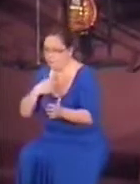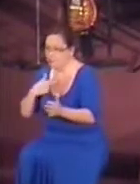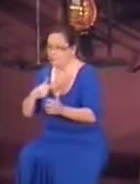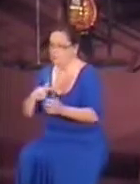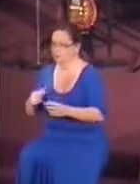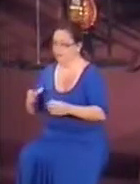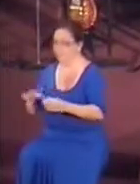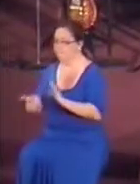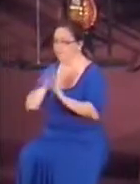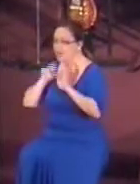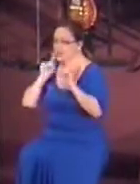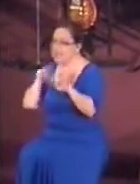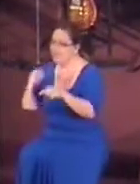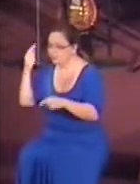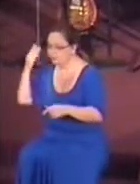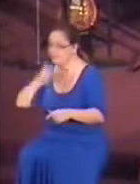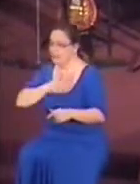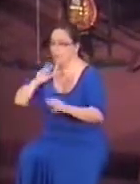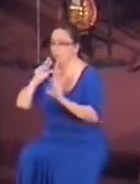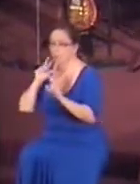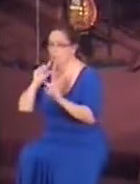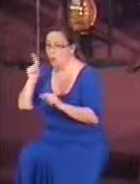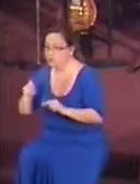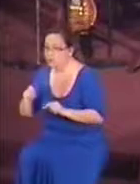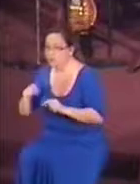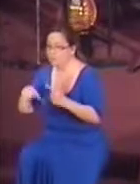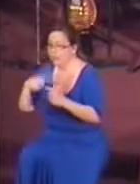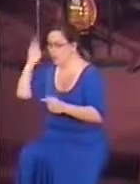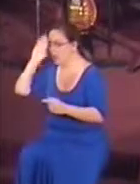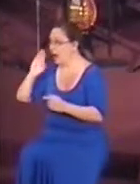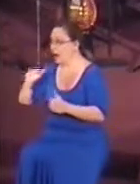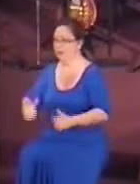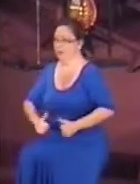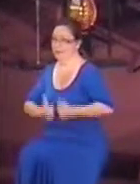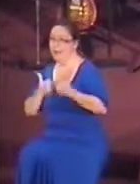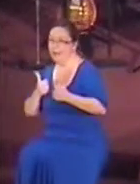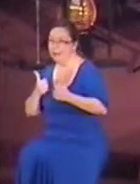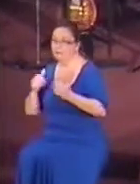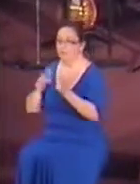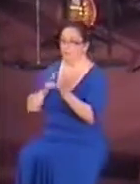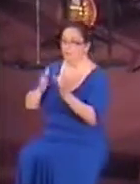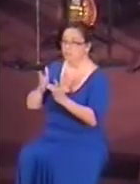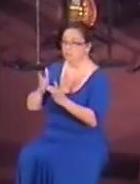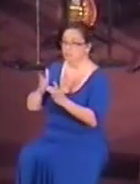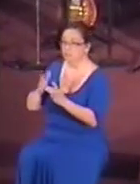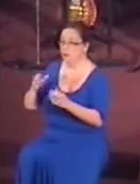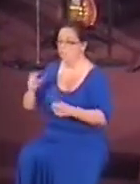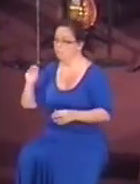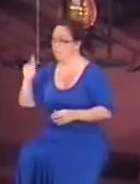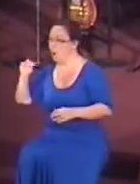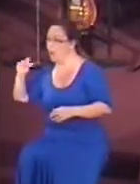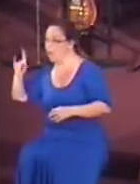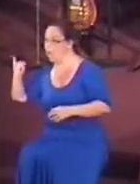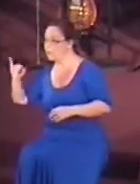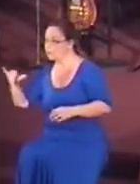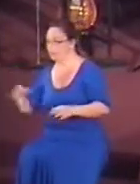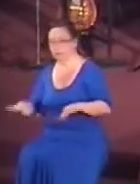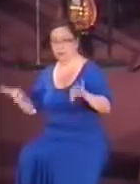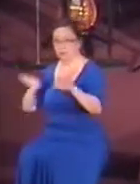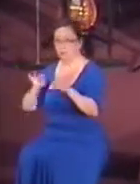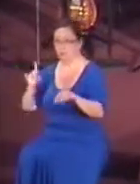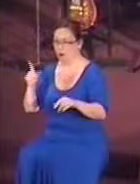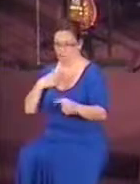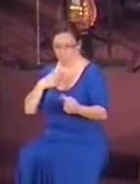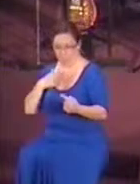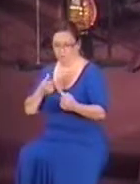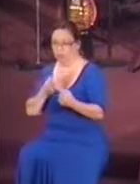the answer to the questions that I have about God, about life, about Jesus, about morality, about where I came from